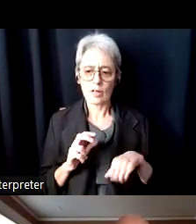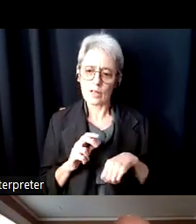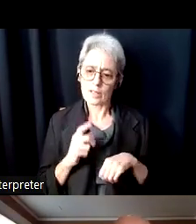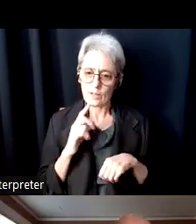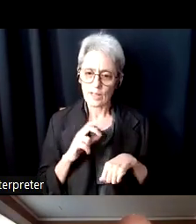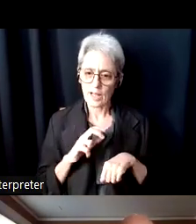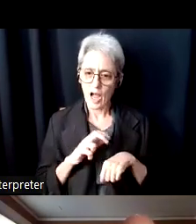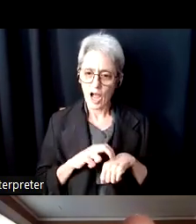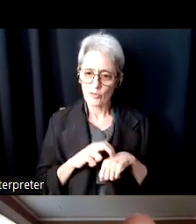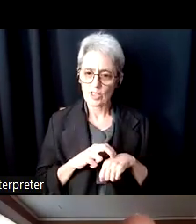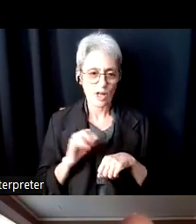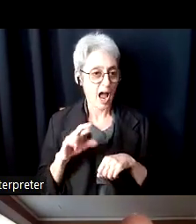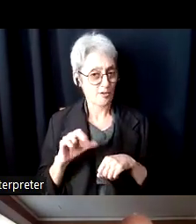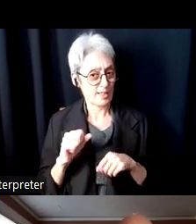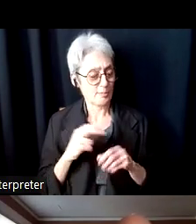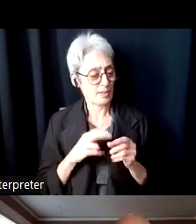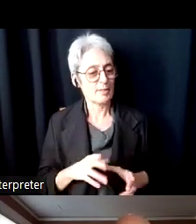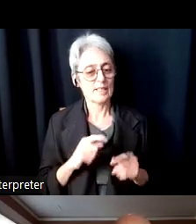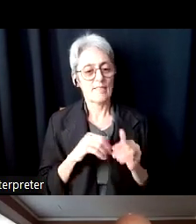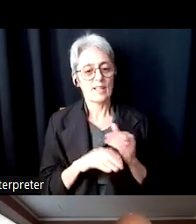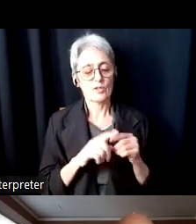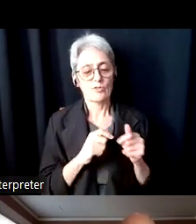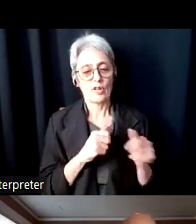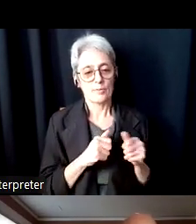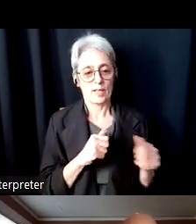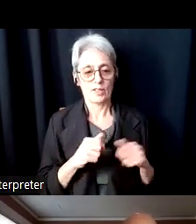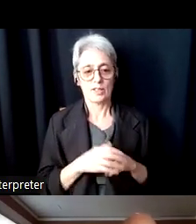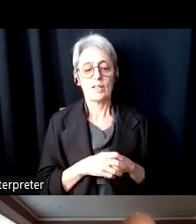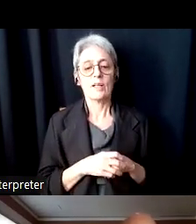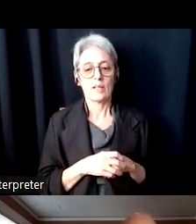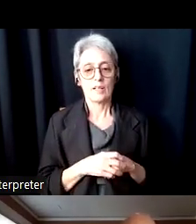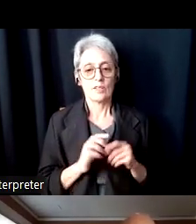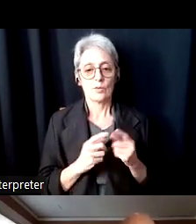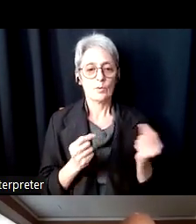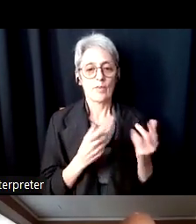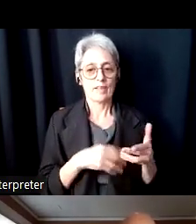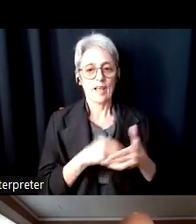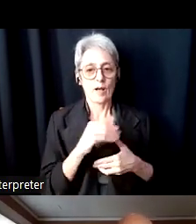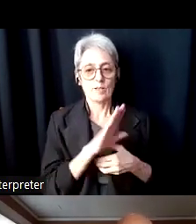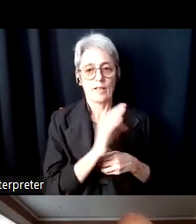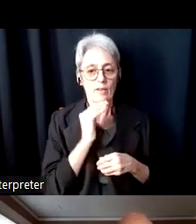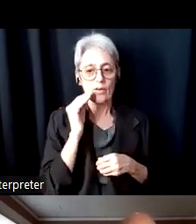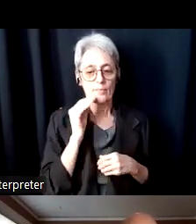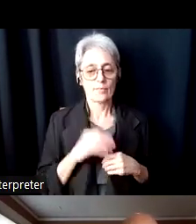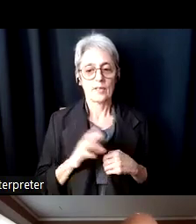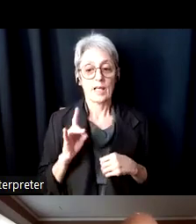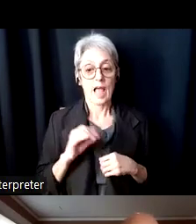to transportation to do things they want outside the home. So 86% of IRIS